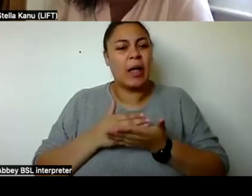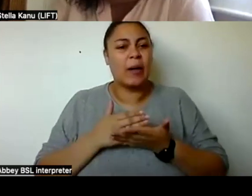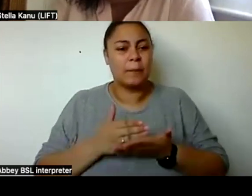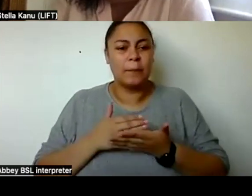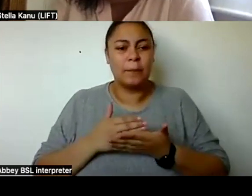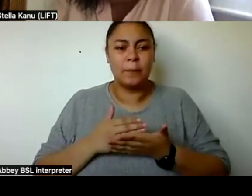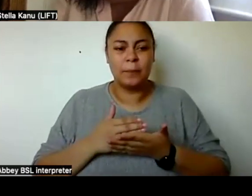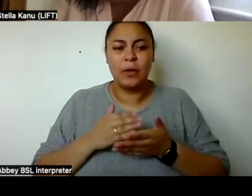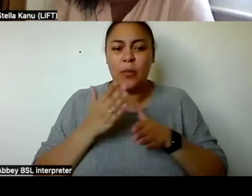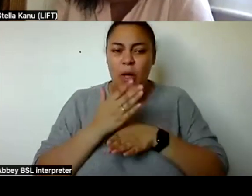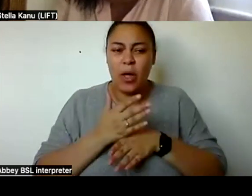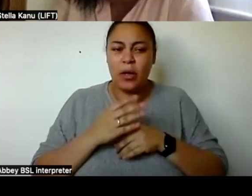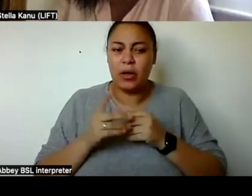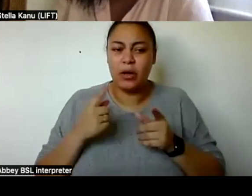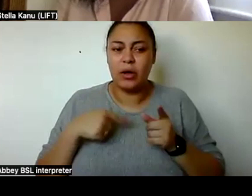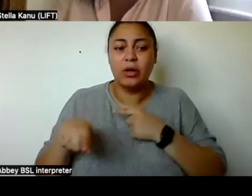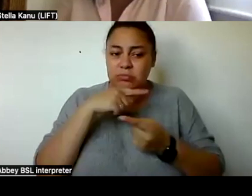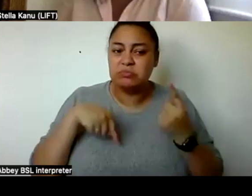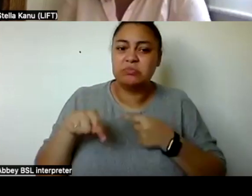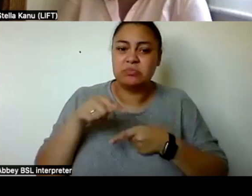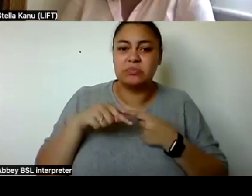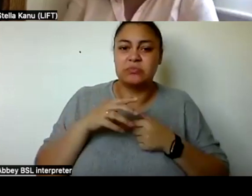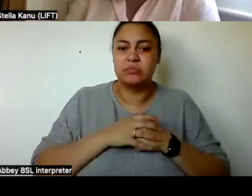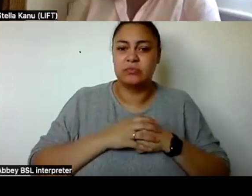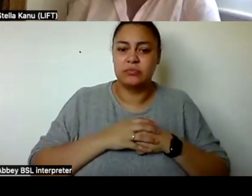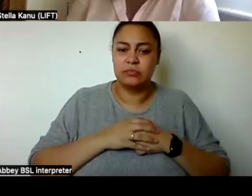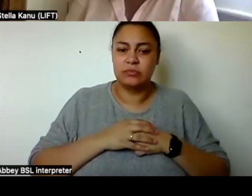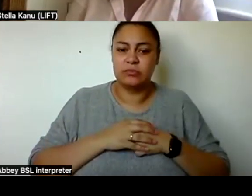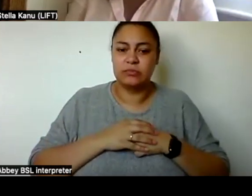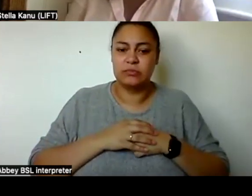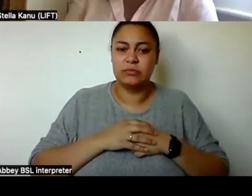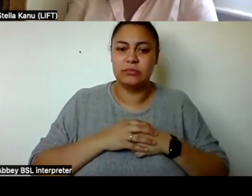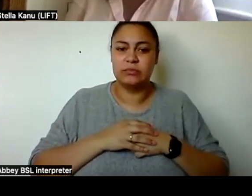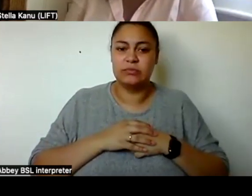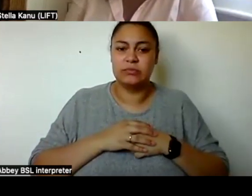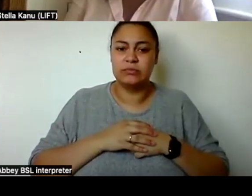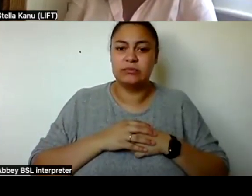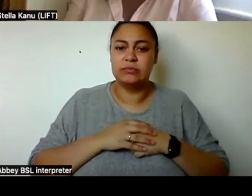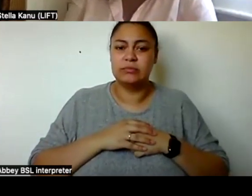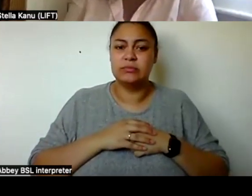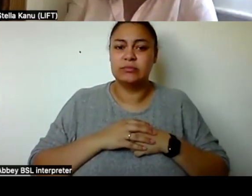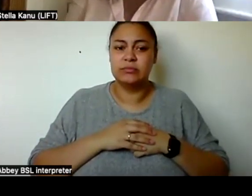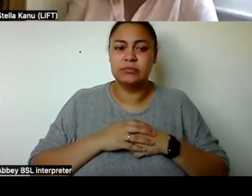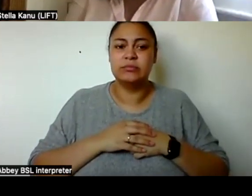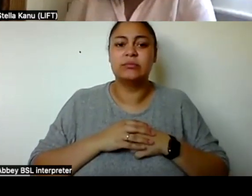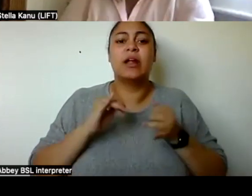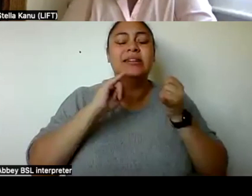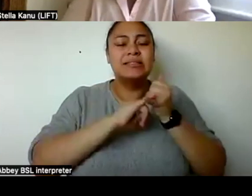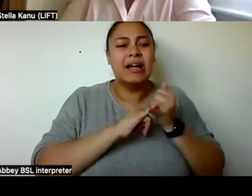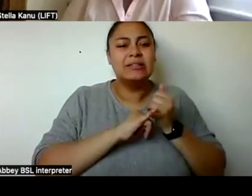But Sandeep Mahal is our Director of Sector Change. Vicky Gbokwe is our Director of